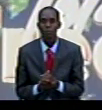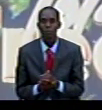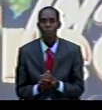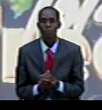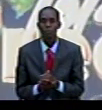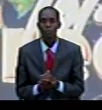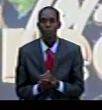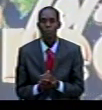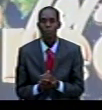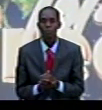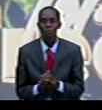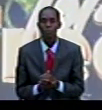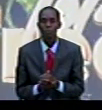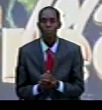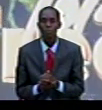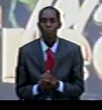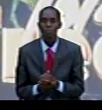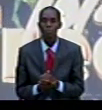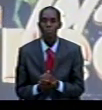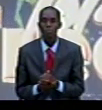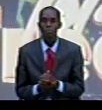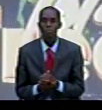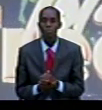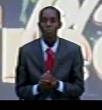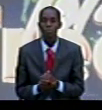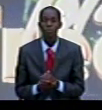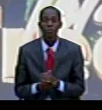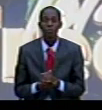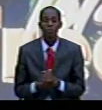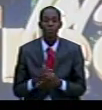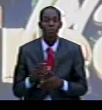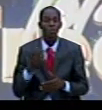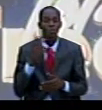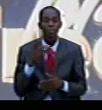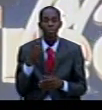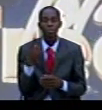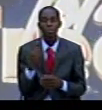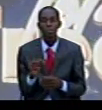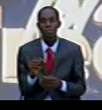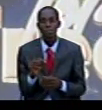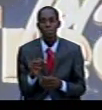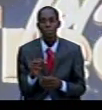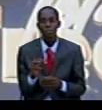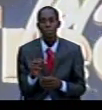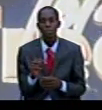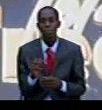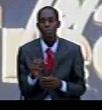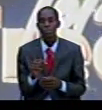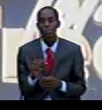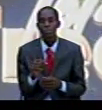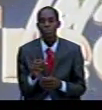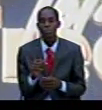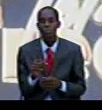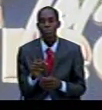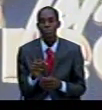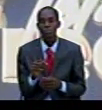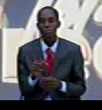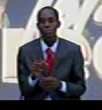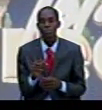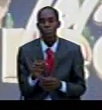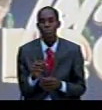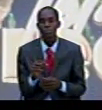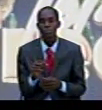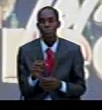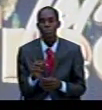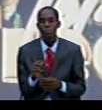Apart from the quality that we're seeing in terms of the